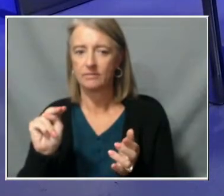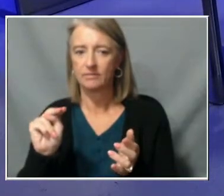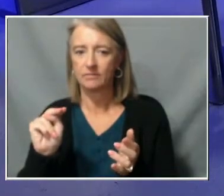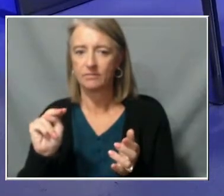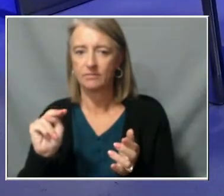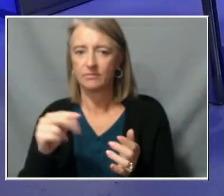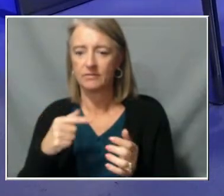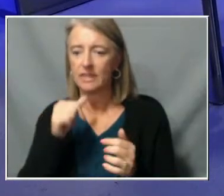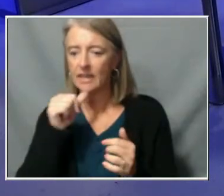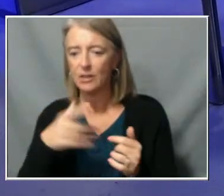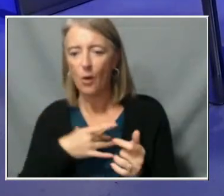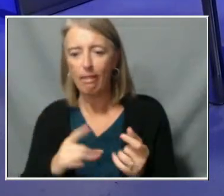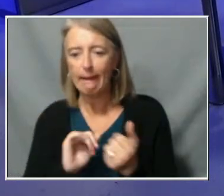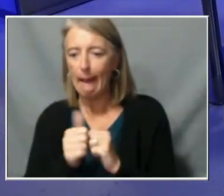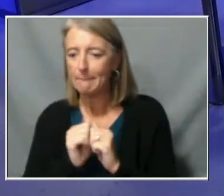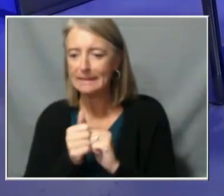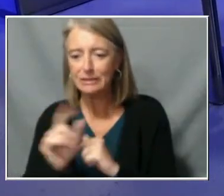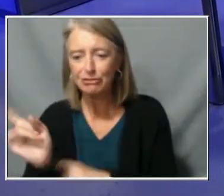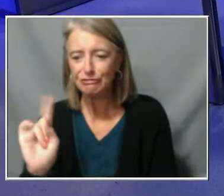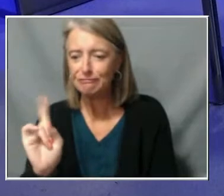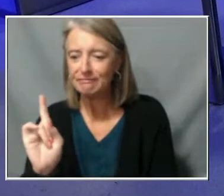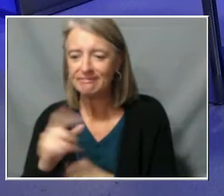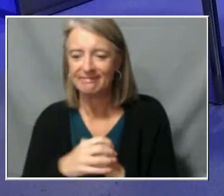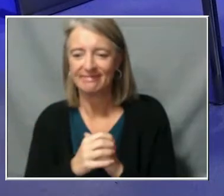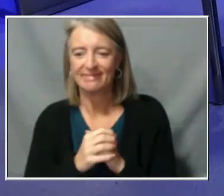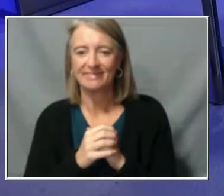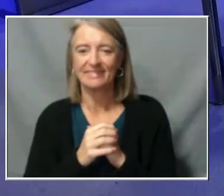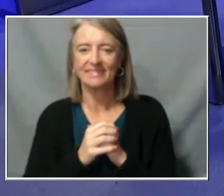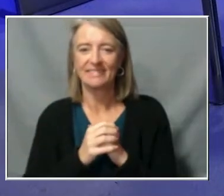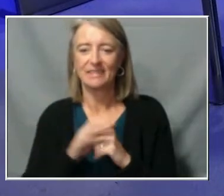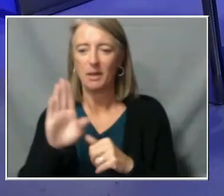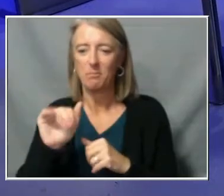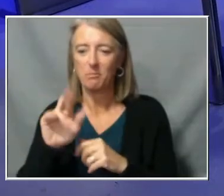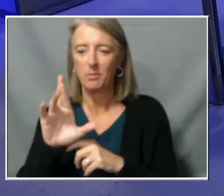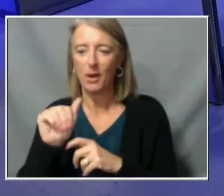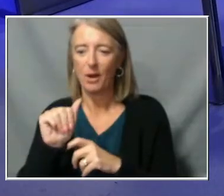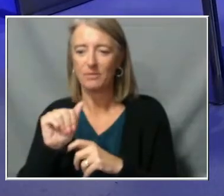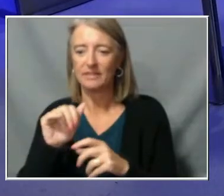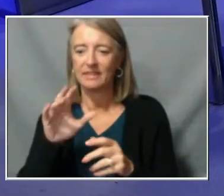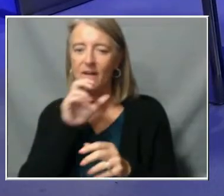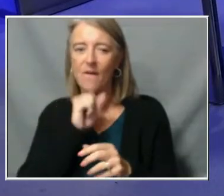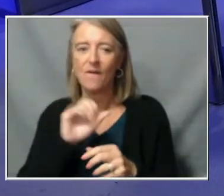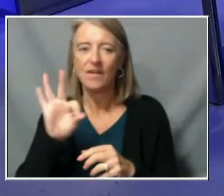competition. Lots of competition because Barbara is 90.